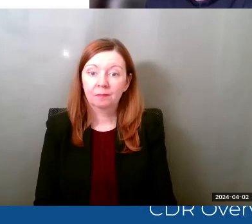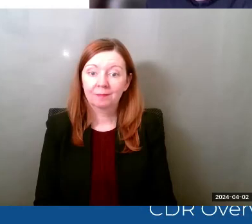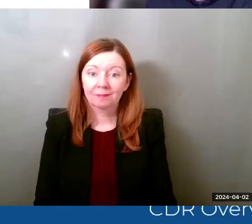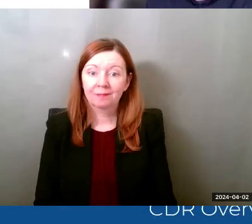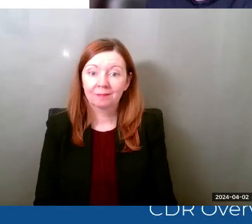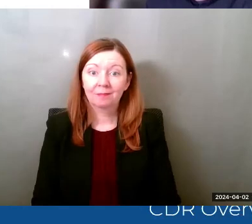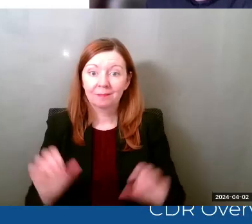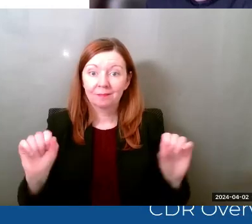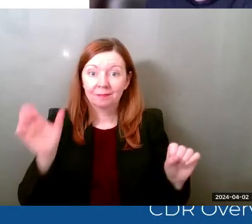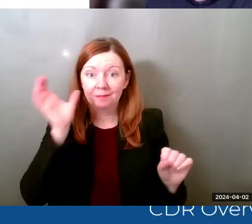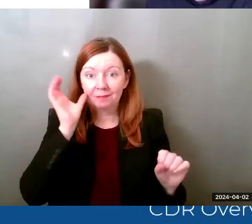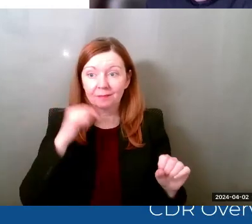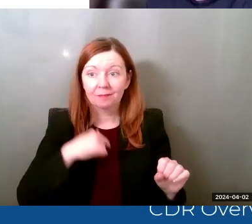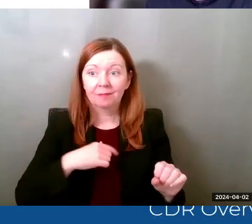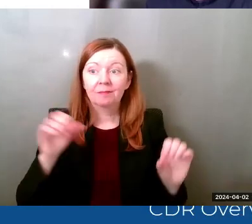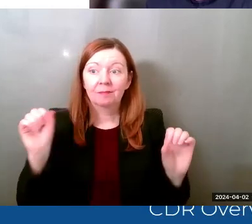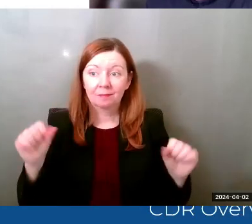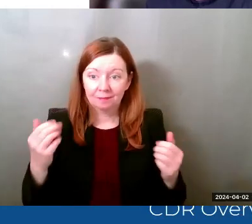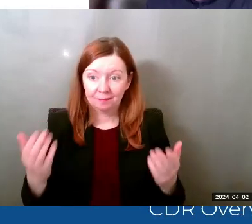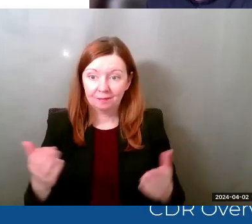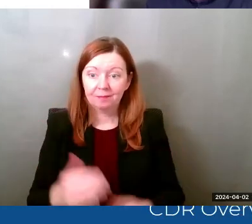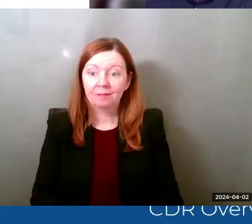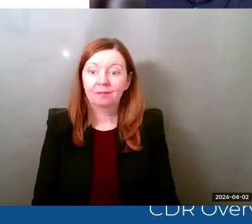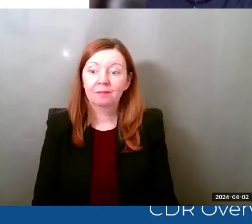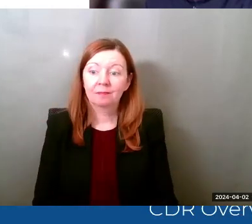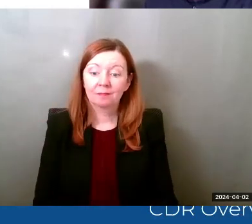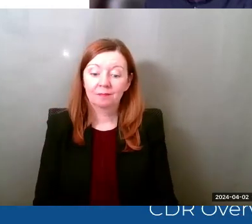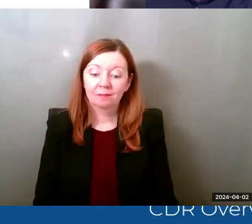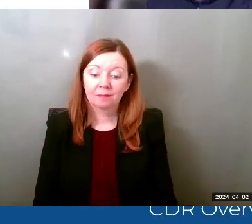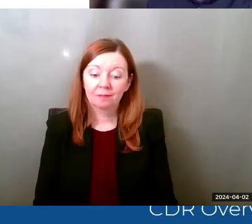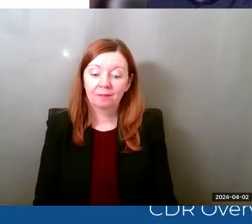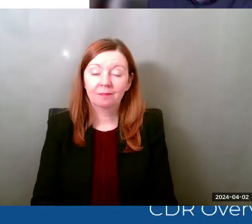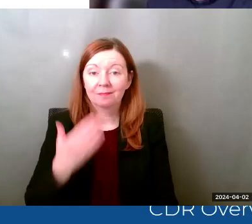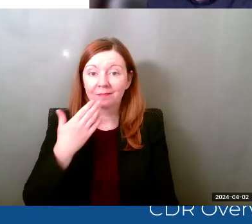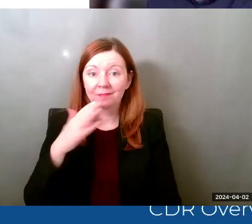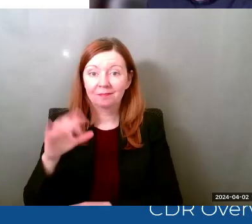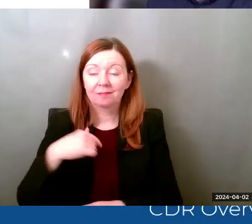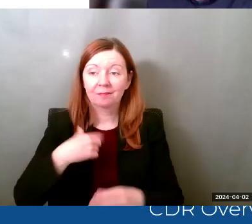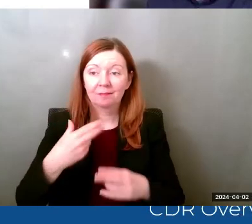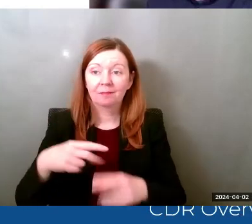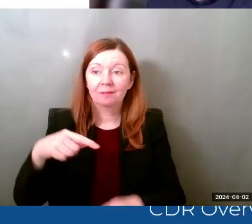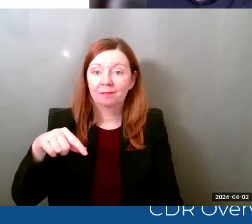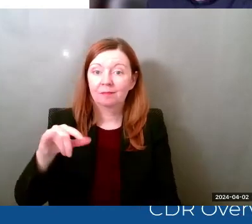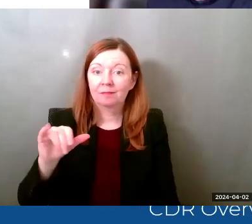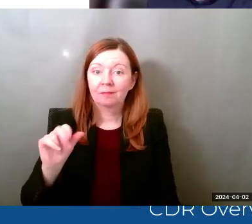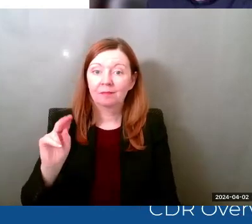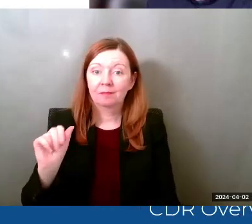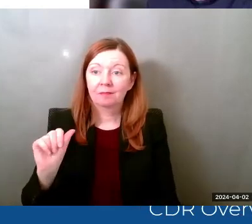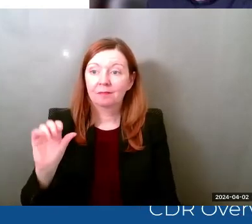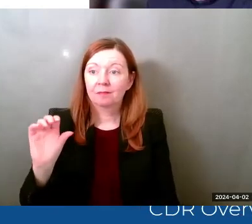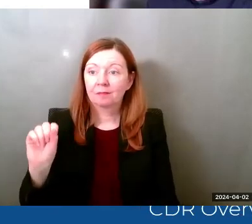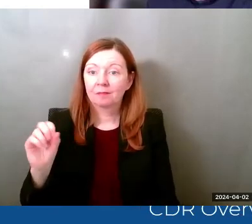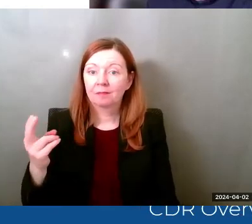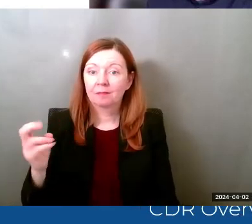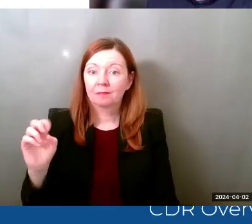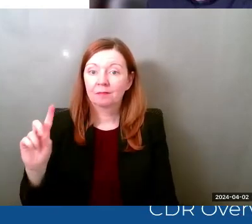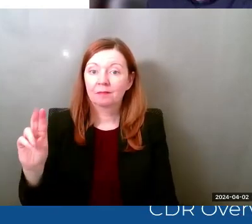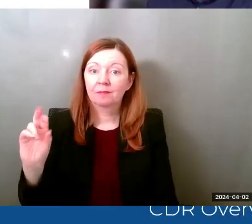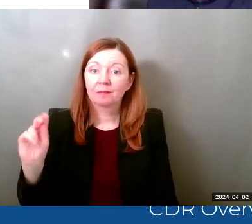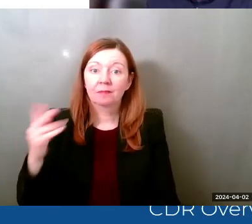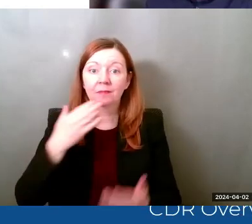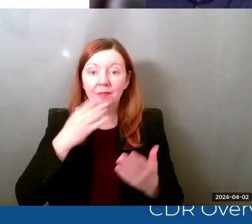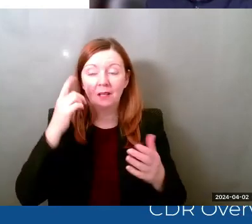Yes, can you hear me? Yes. Please state your name for the record. Good afternoon. My name is Kiana Shedrick. Thank you for the opportunity to